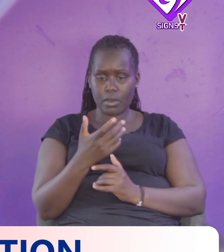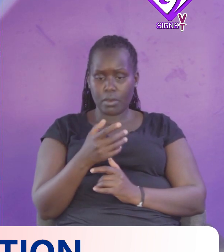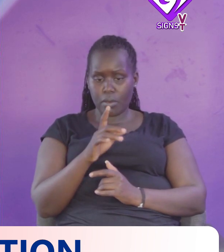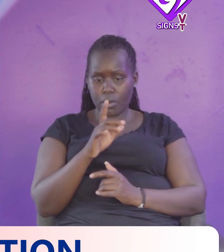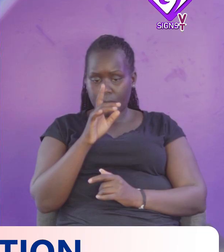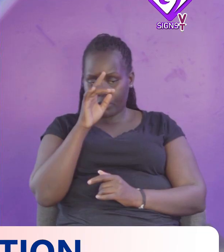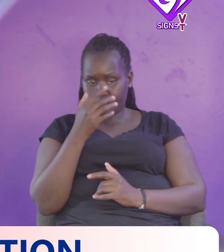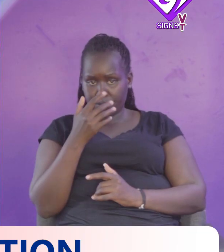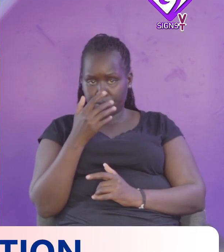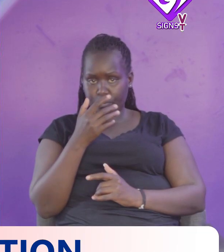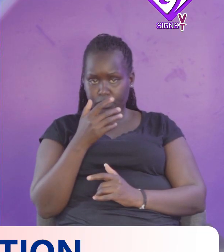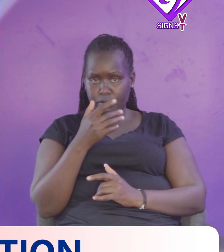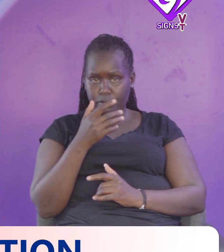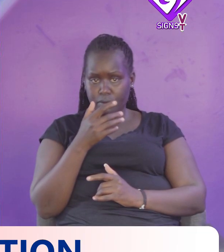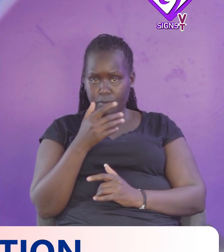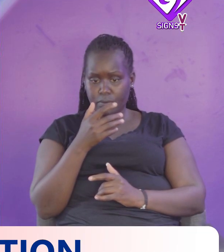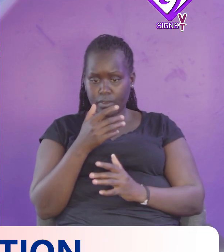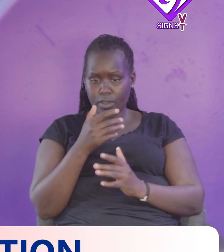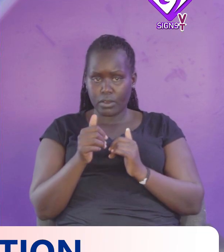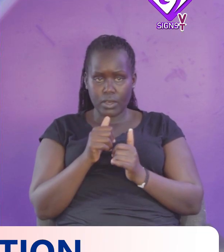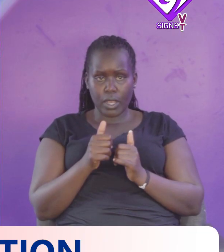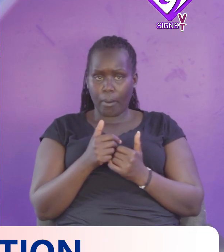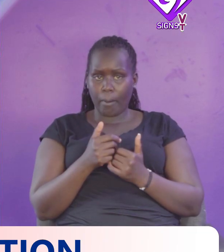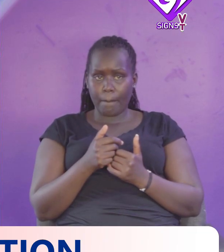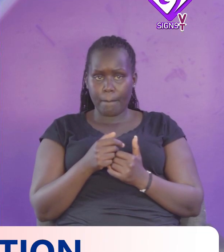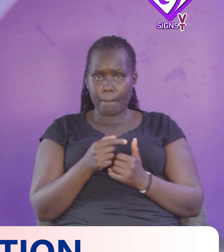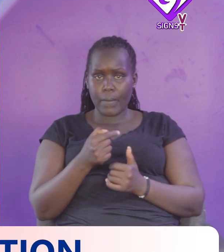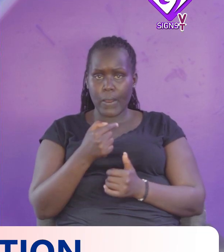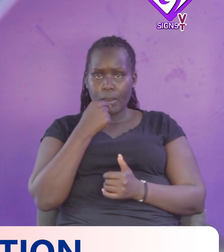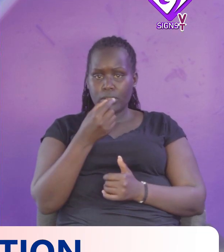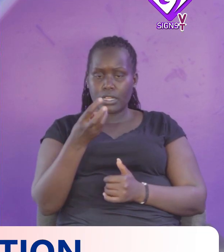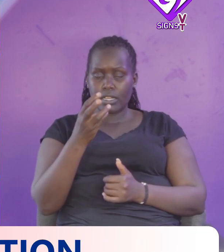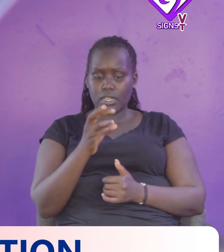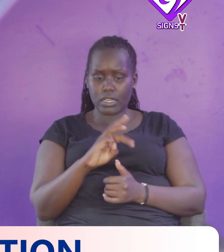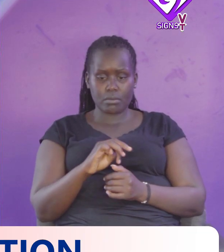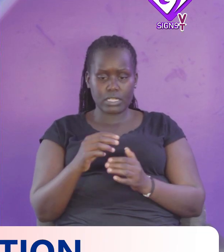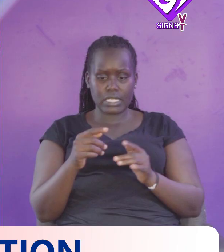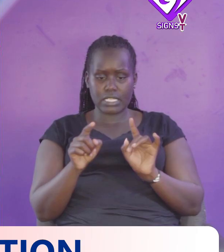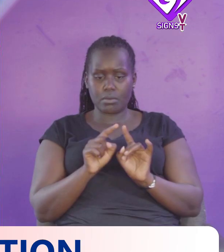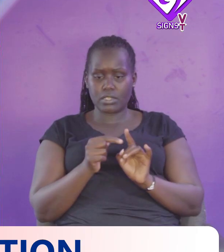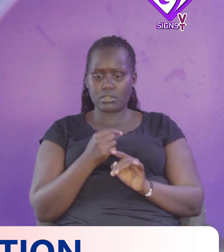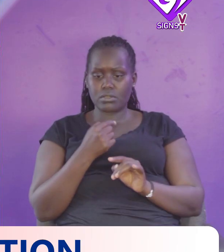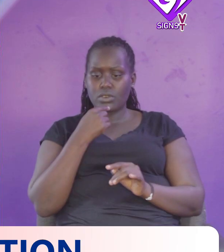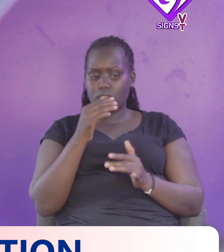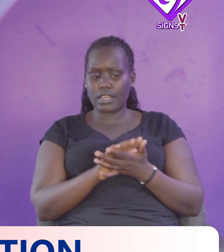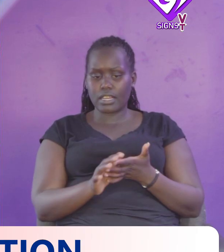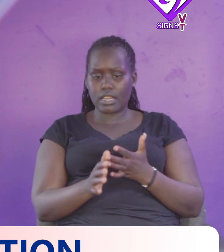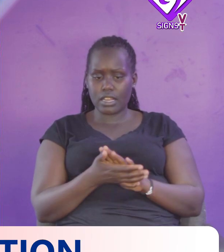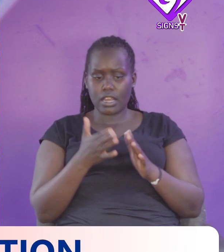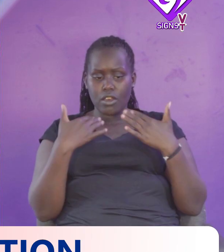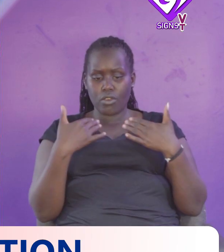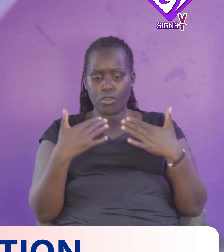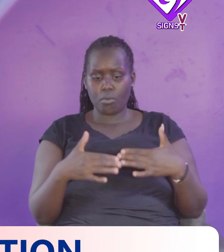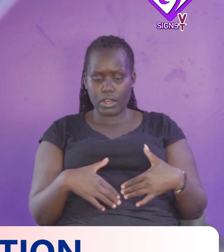seared that it doesn't matter what you tell them. Ni kama hata kuna kitu unasema. Humanity is lost in